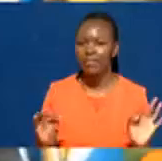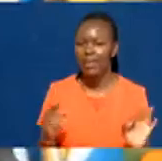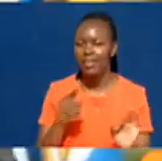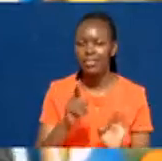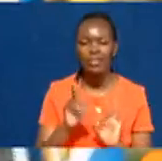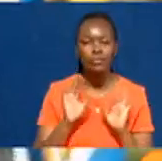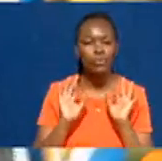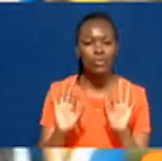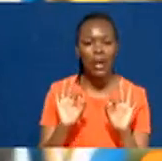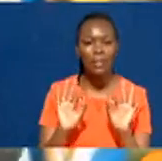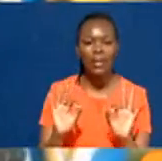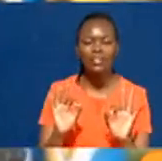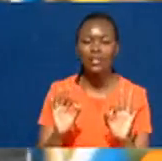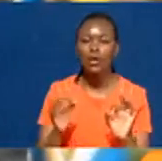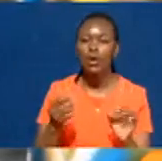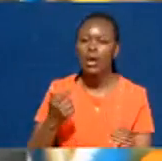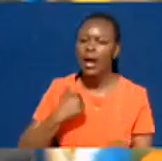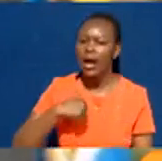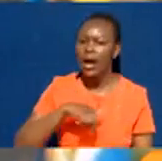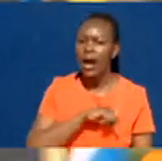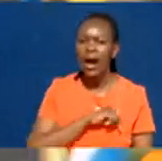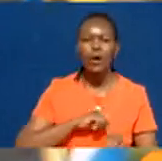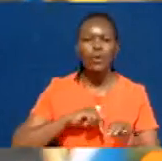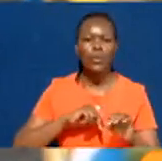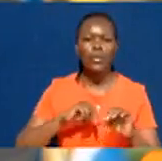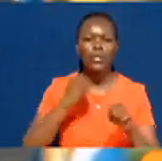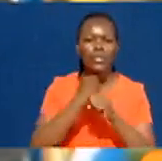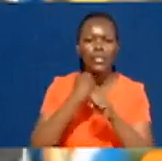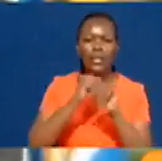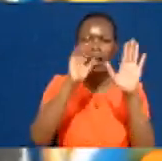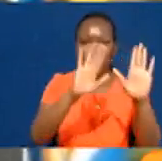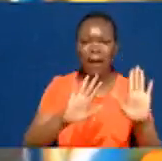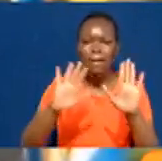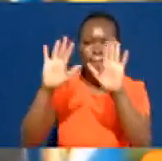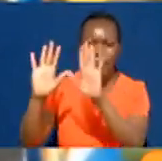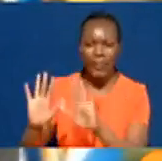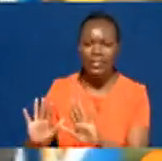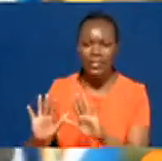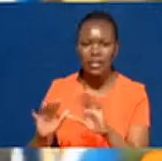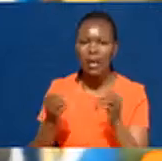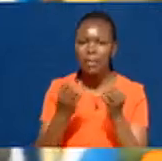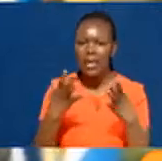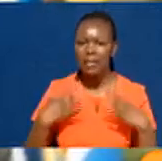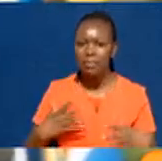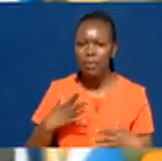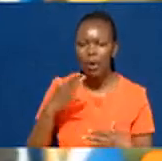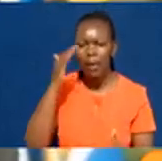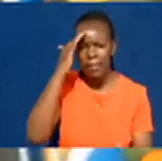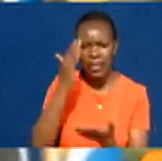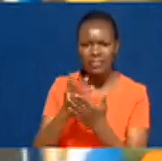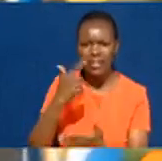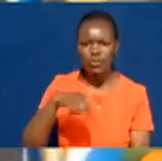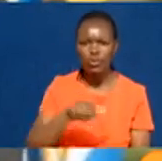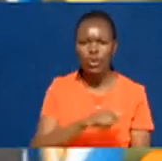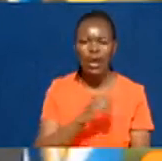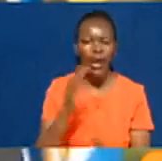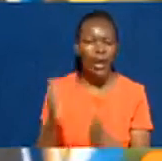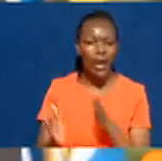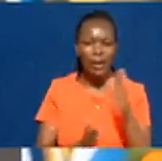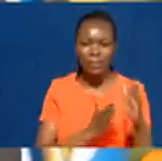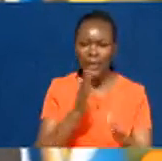We ran a campaign. Many people believed that I was very organized, but I want to tell